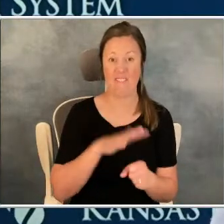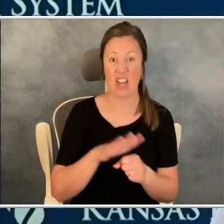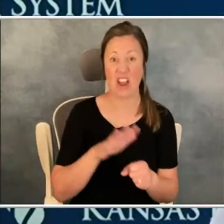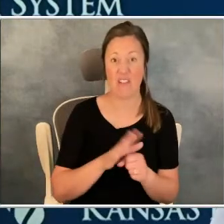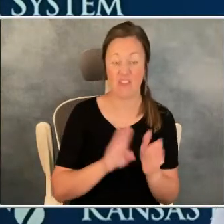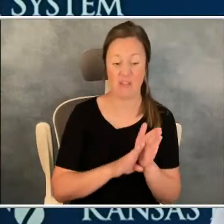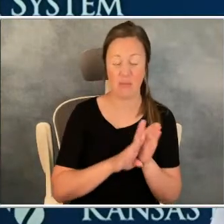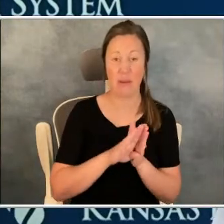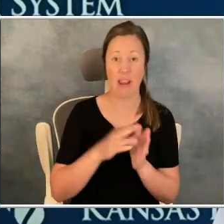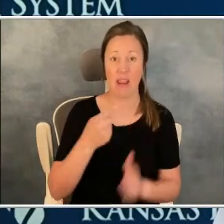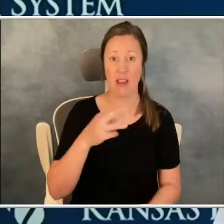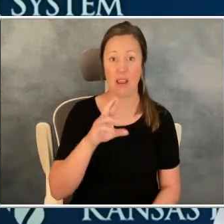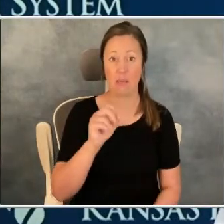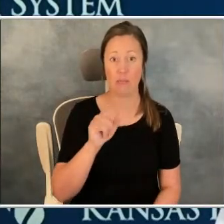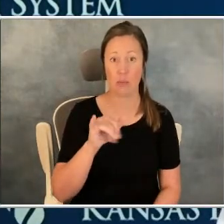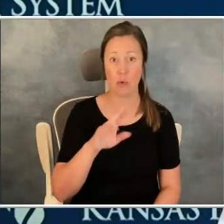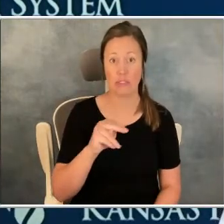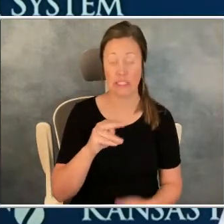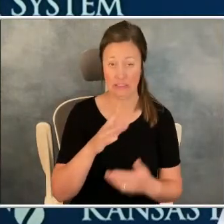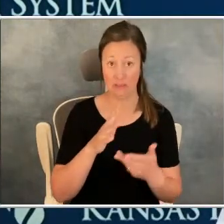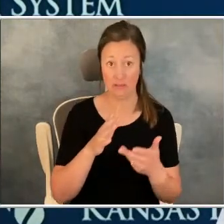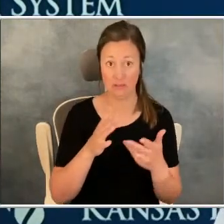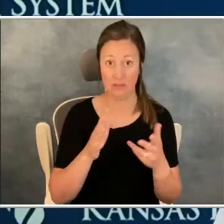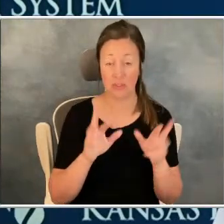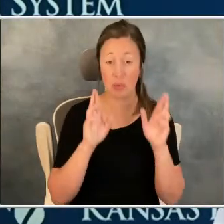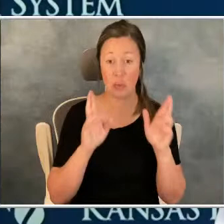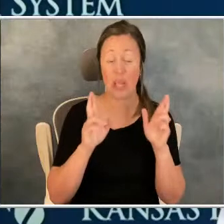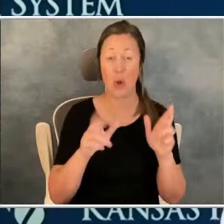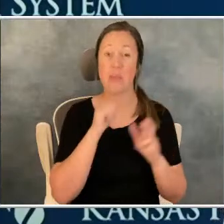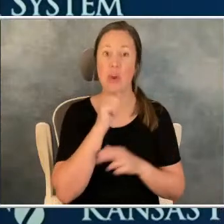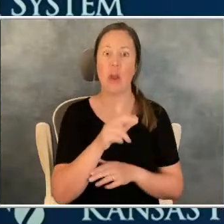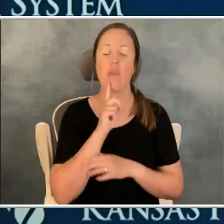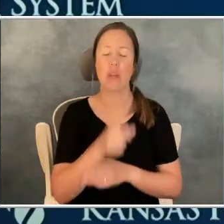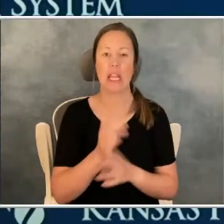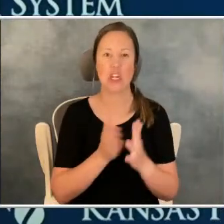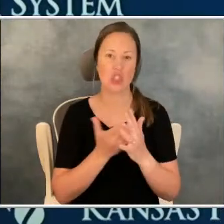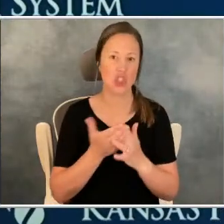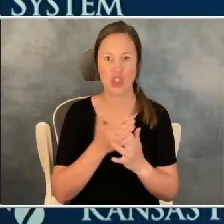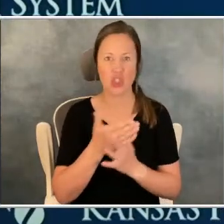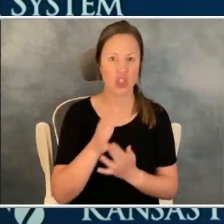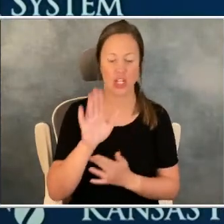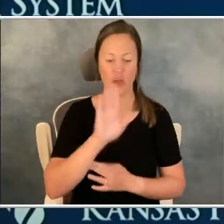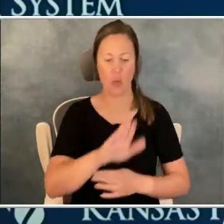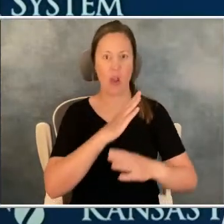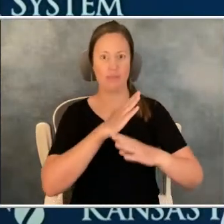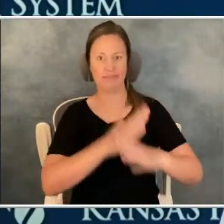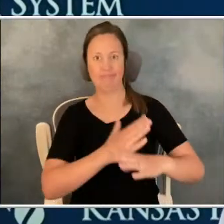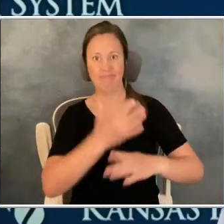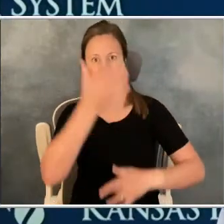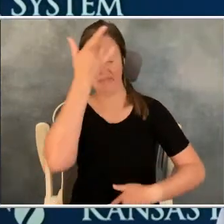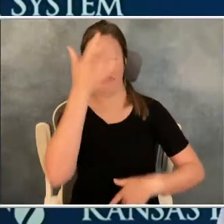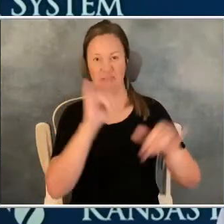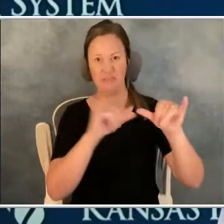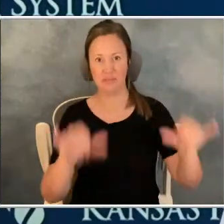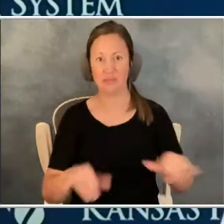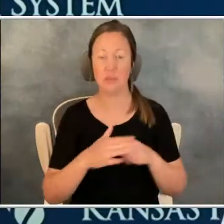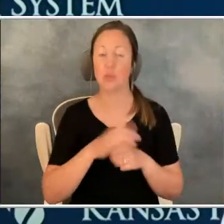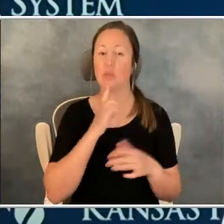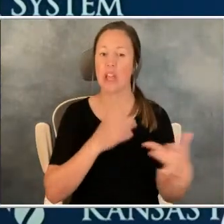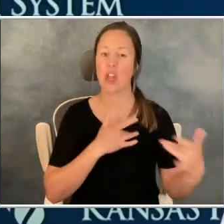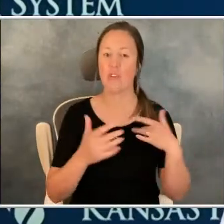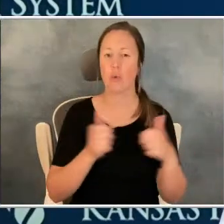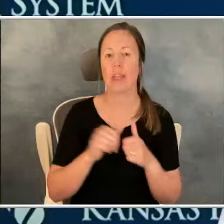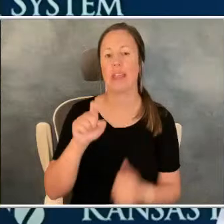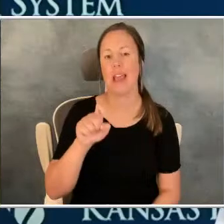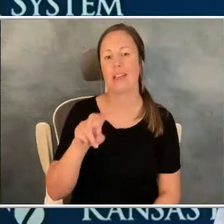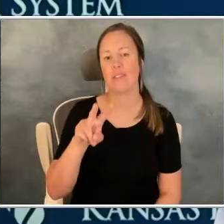that we hope that they're not very immunoevasive. And our concern about the XBB 1.16, I think, and some of the other